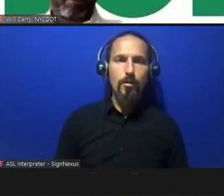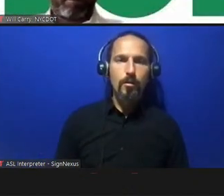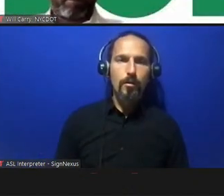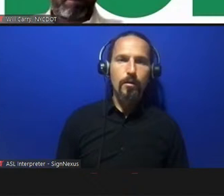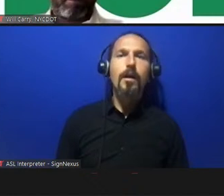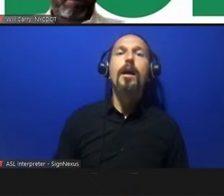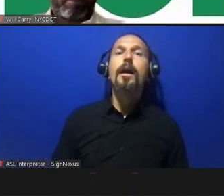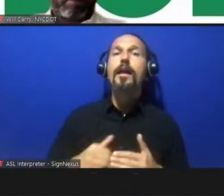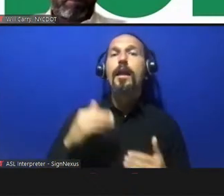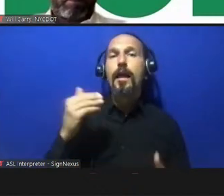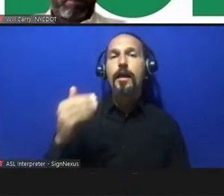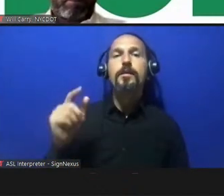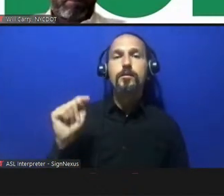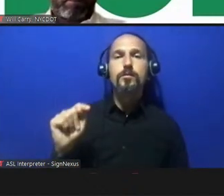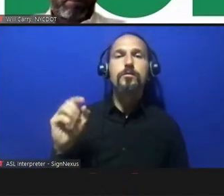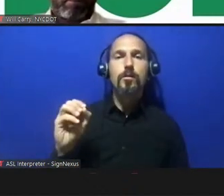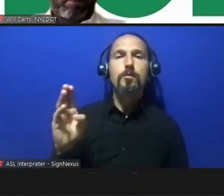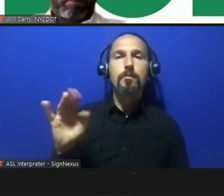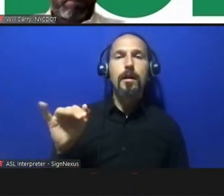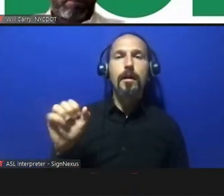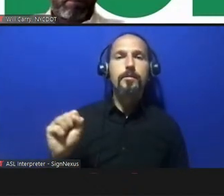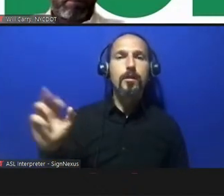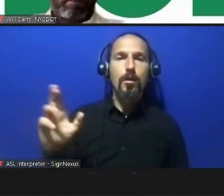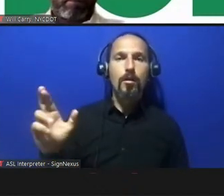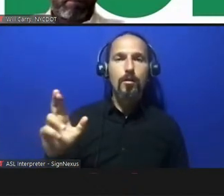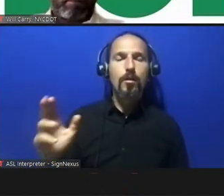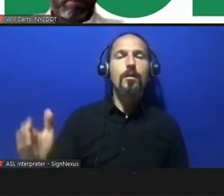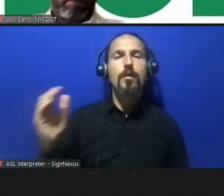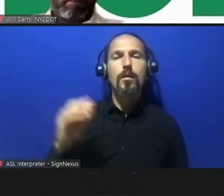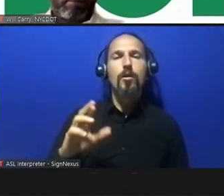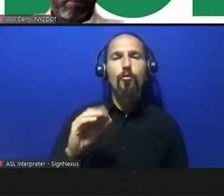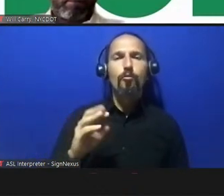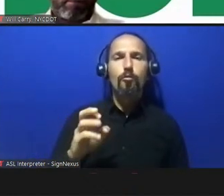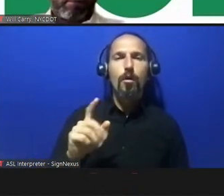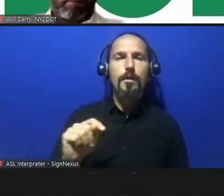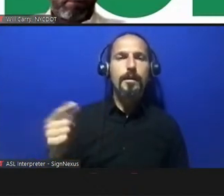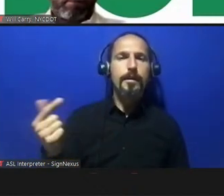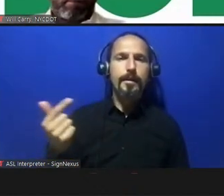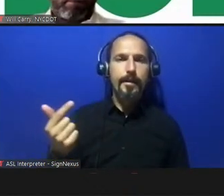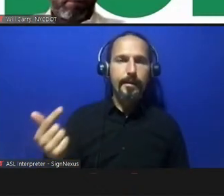the next speaker is tobias russo followed by robert gilpin